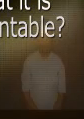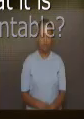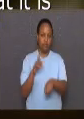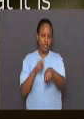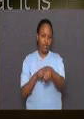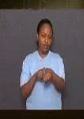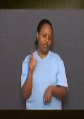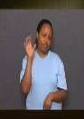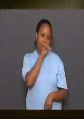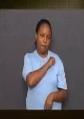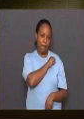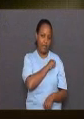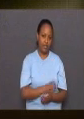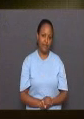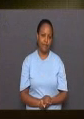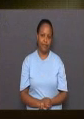Time's up.